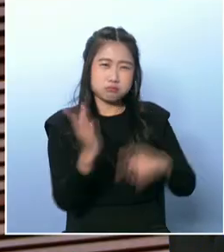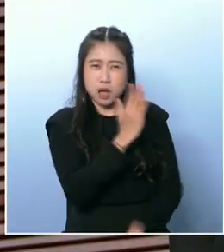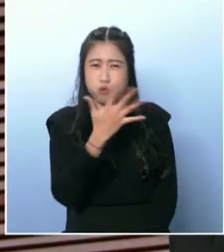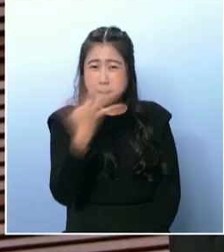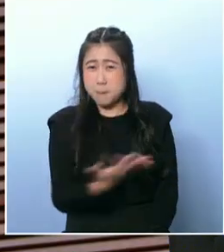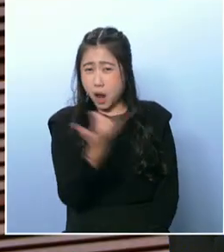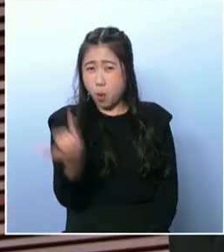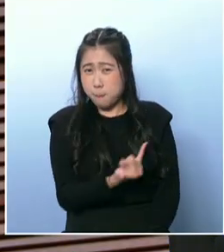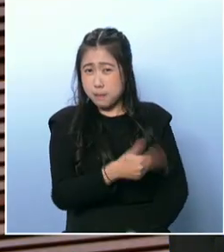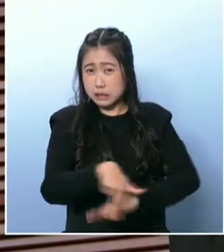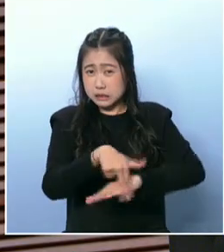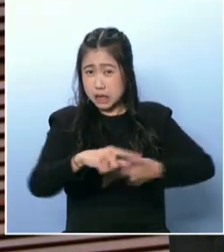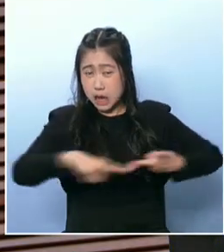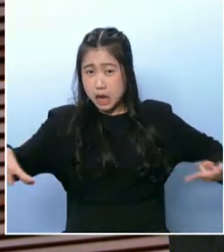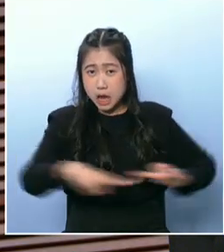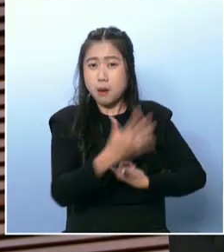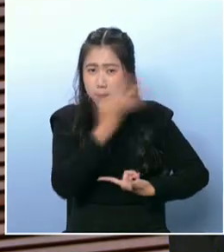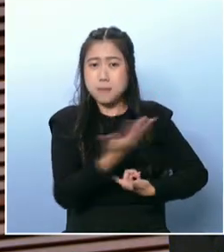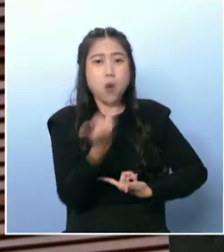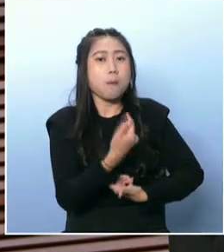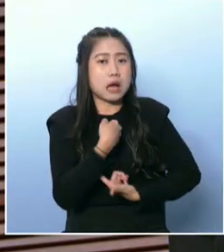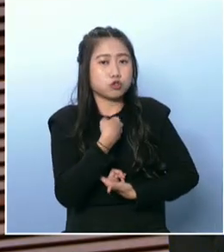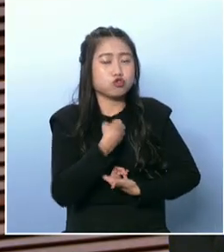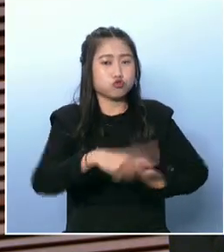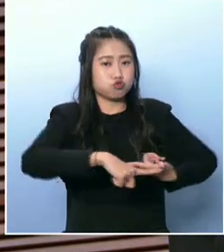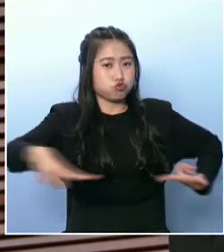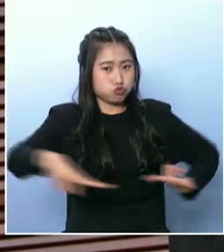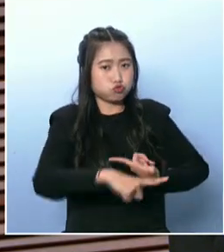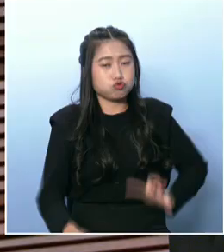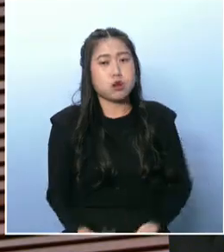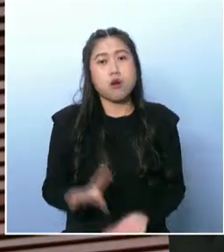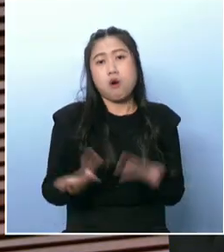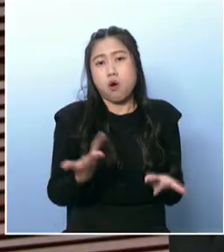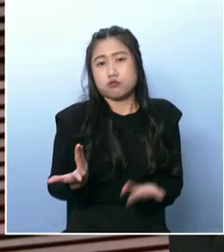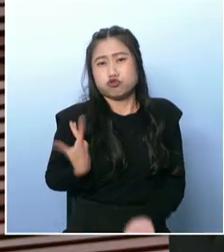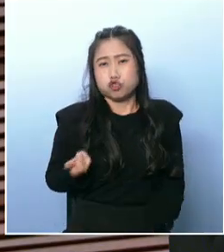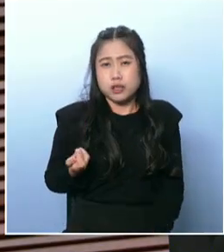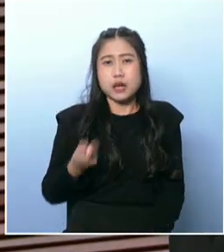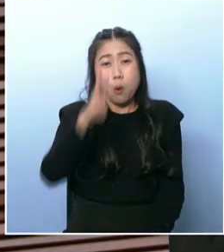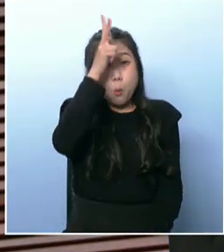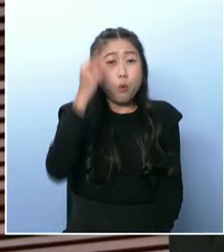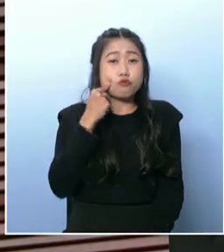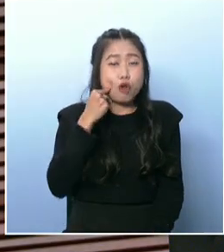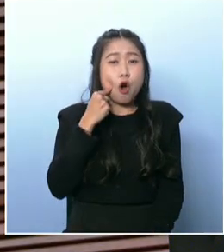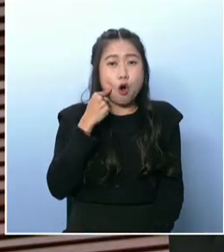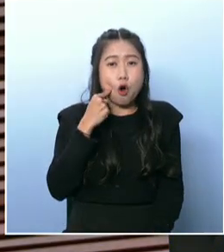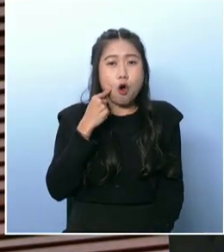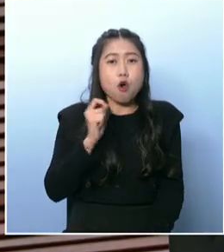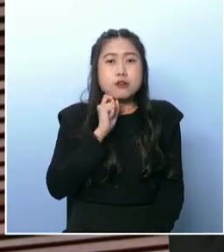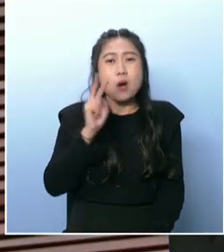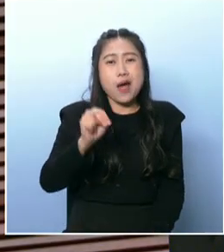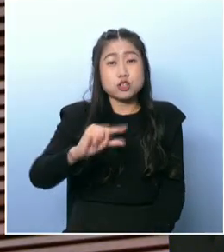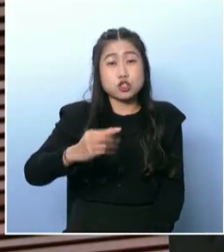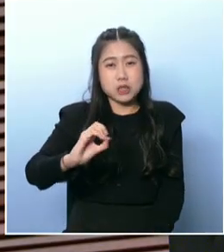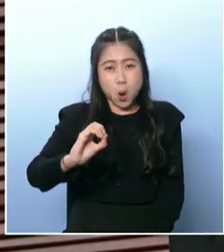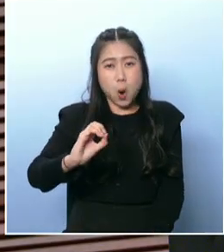of about 100 places, and then we would need about 50 to 60,000 meters square for the purpose. Recently